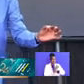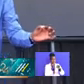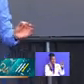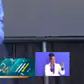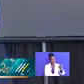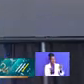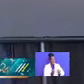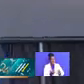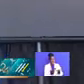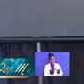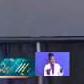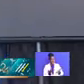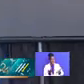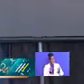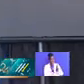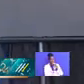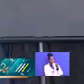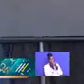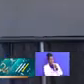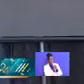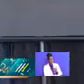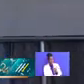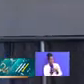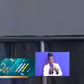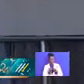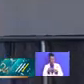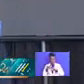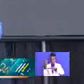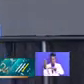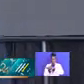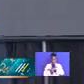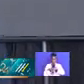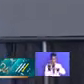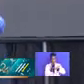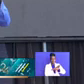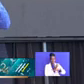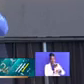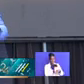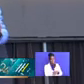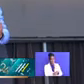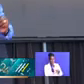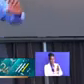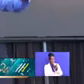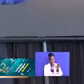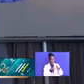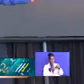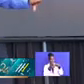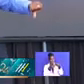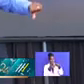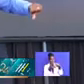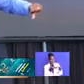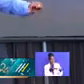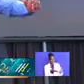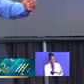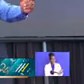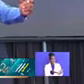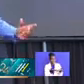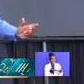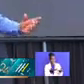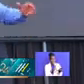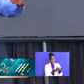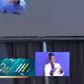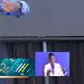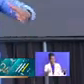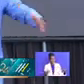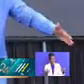somewhere that they are worshiping they have a wooden God somewhere that they are pouring libration they